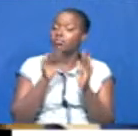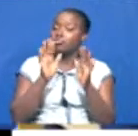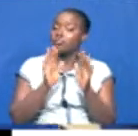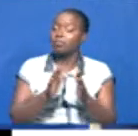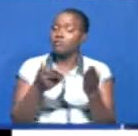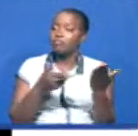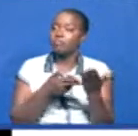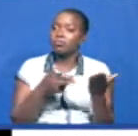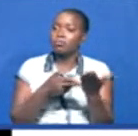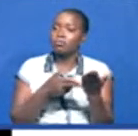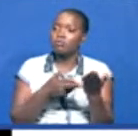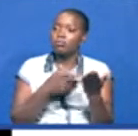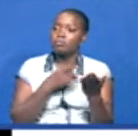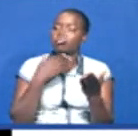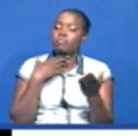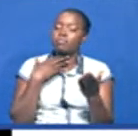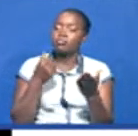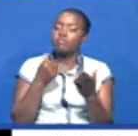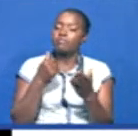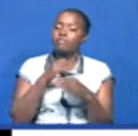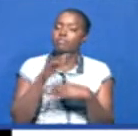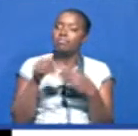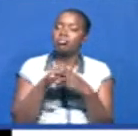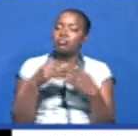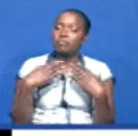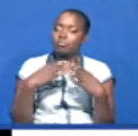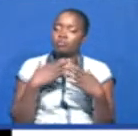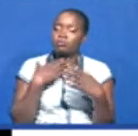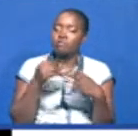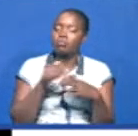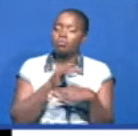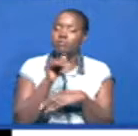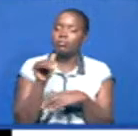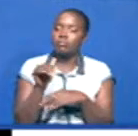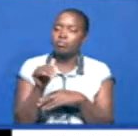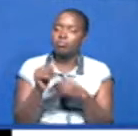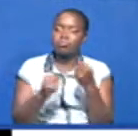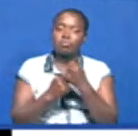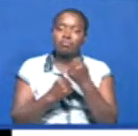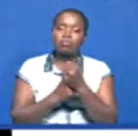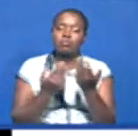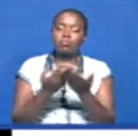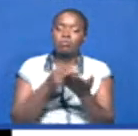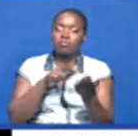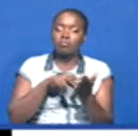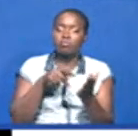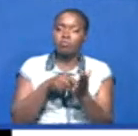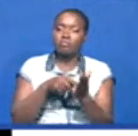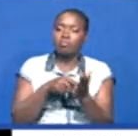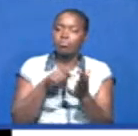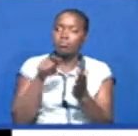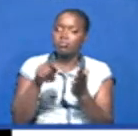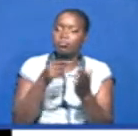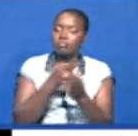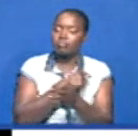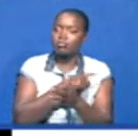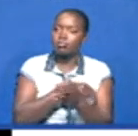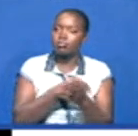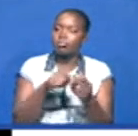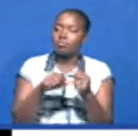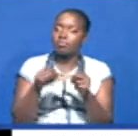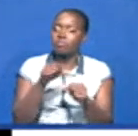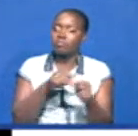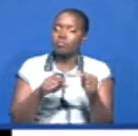technology, and we want everybody, we request everybody to support this initiative, this facility that we are about to